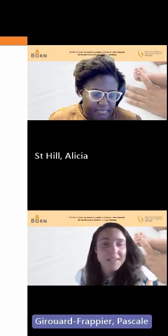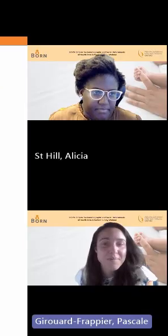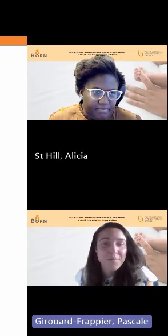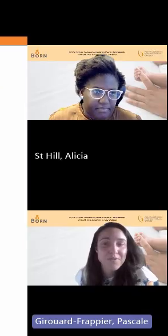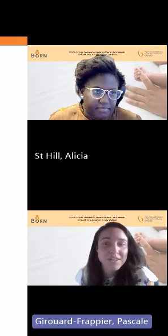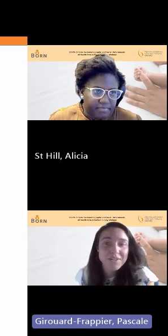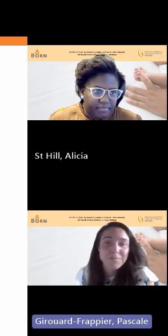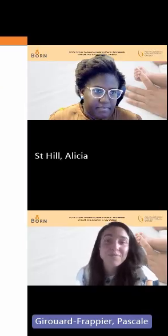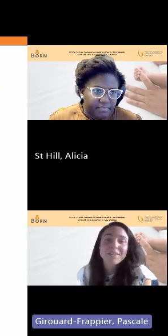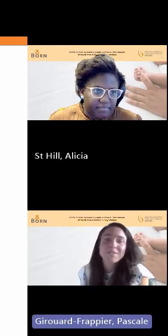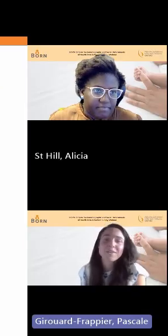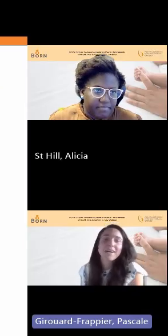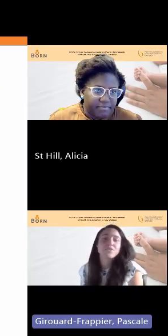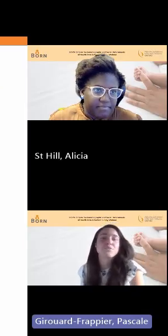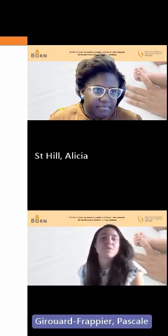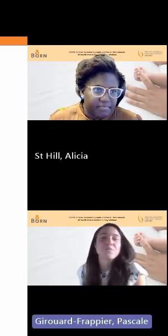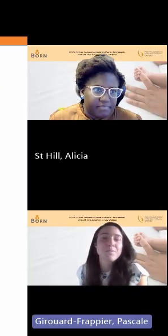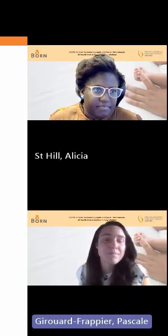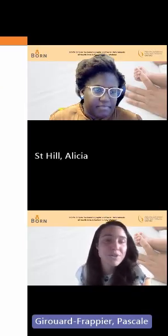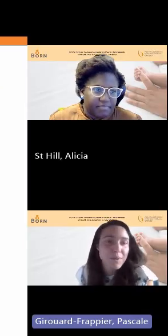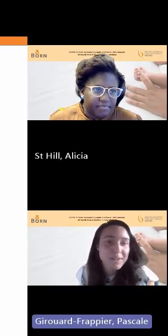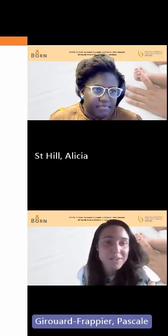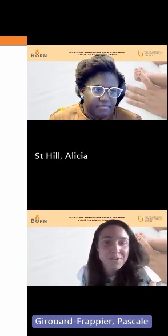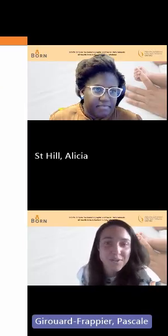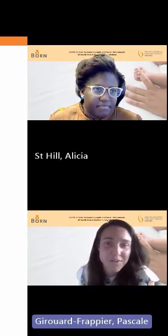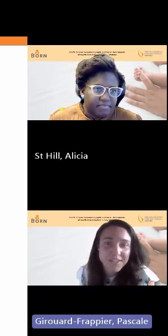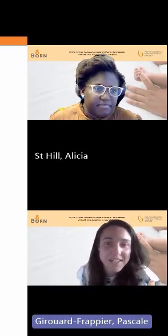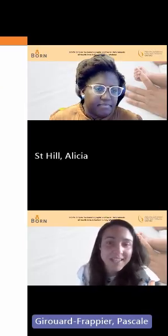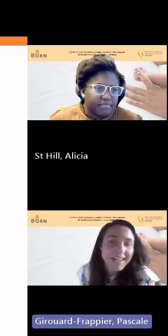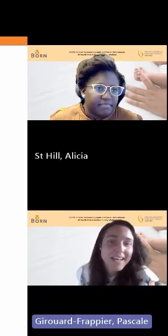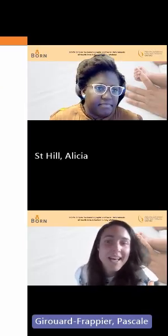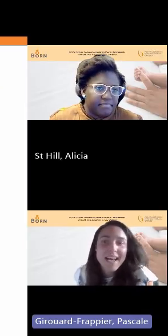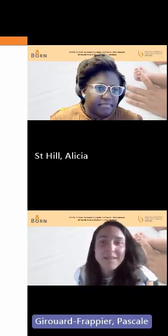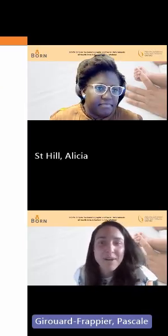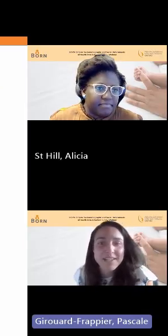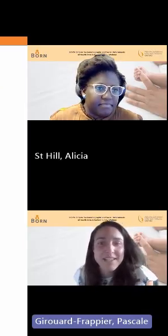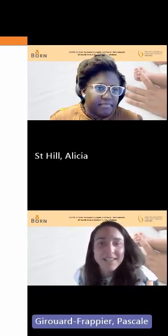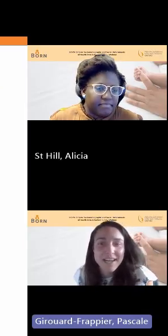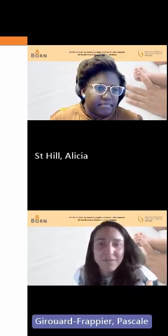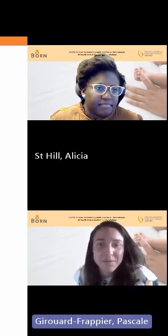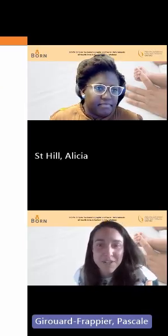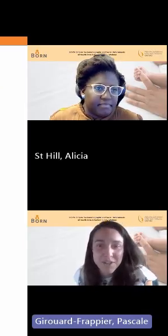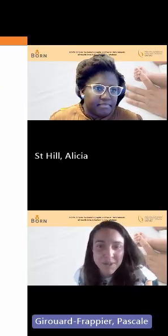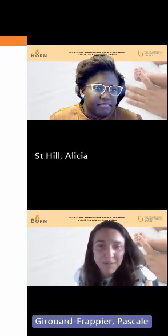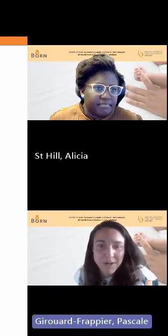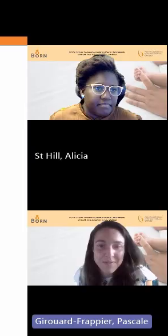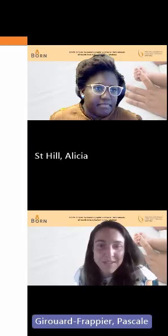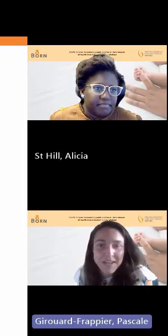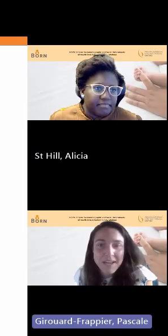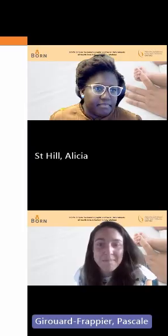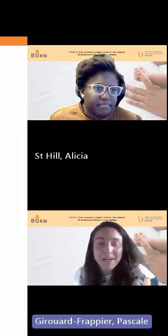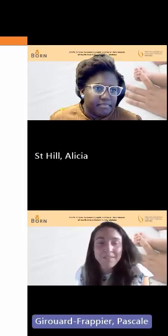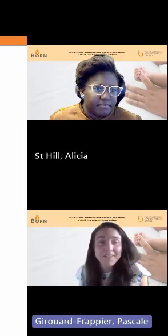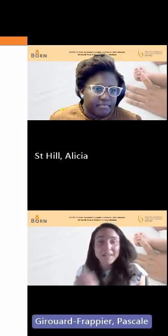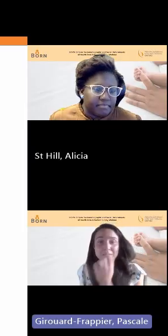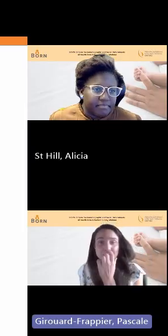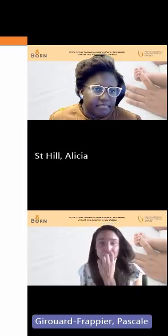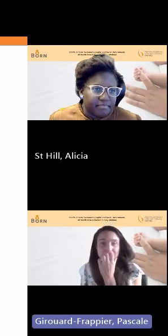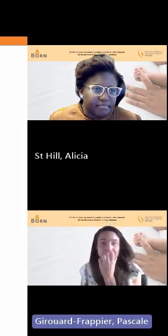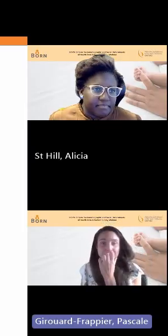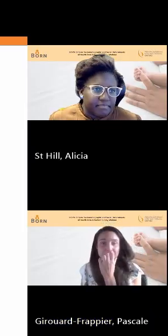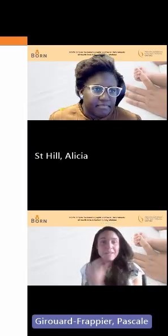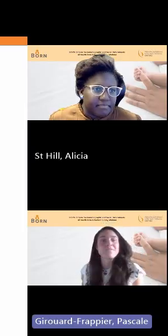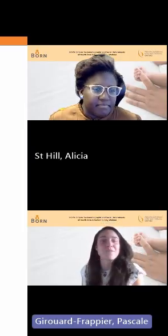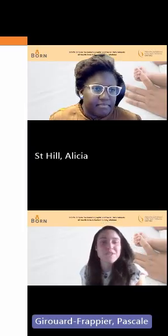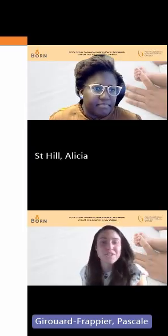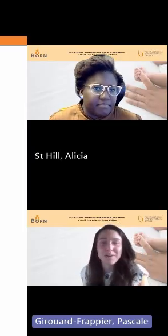an associate professor at the Toronto Metropolitan University and practices at Reach Midwives. Manavi, thank you